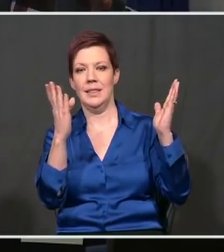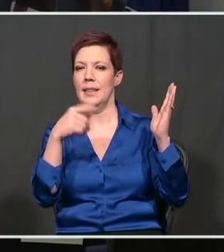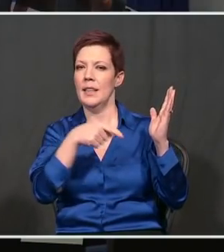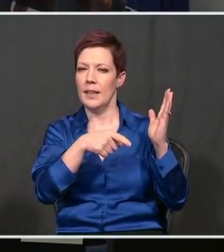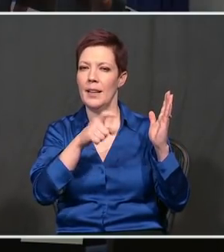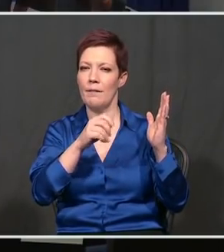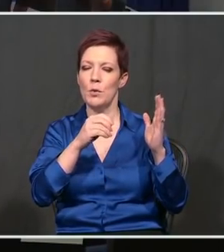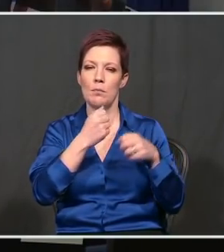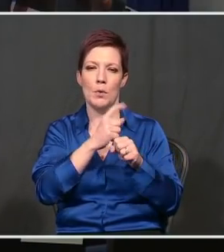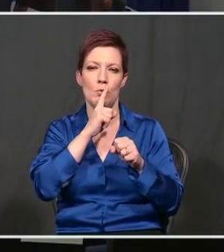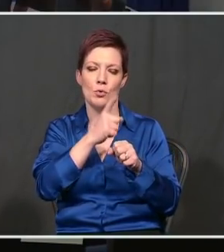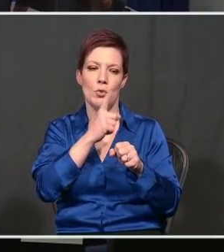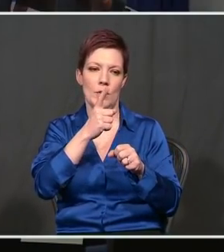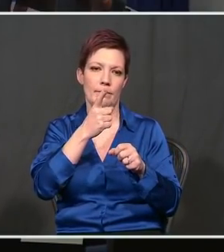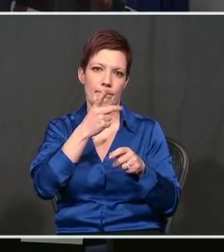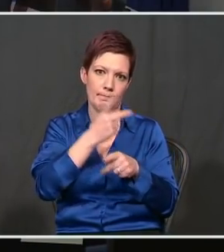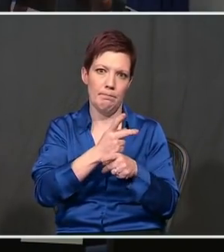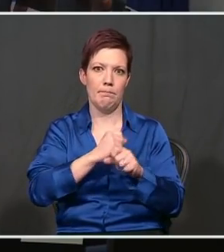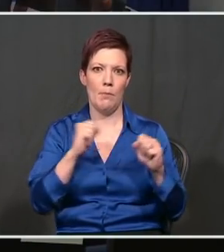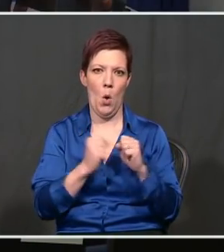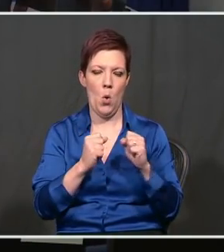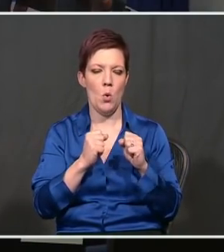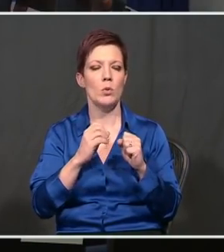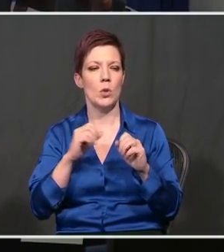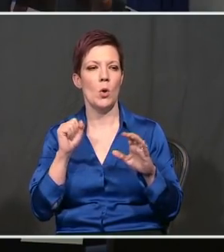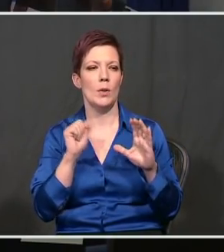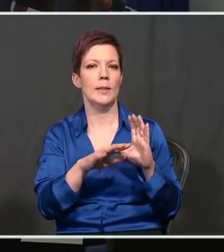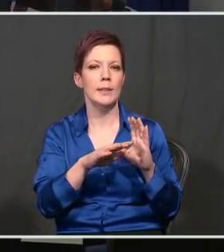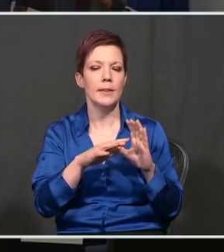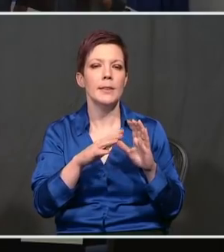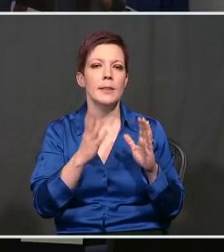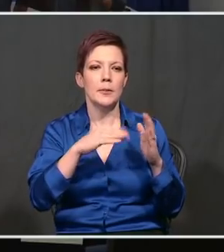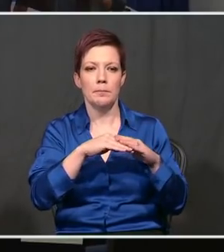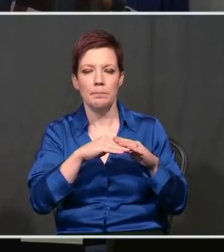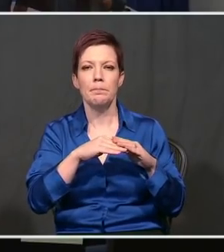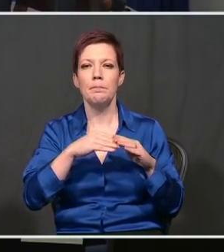do, we're just doing it at a bigger scale. Fantastic. Anyone else?